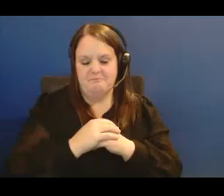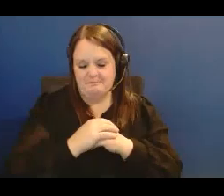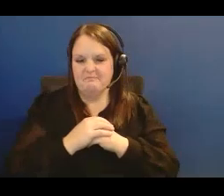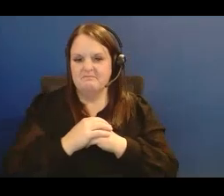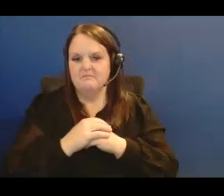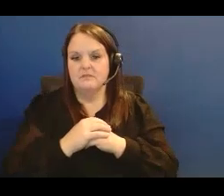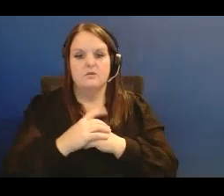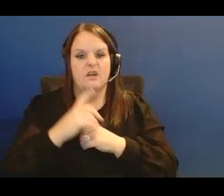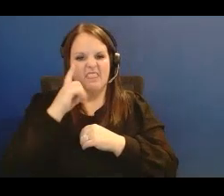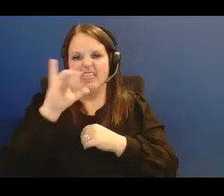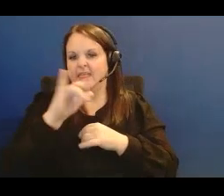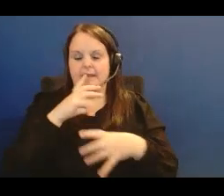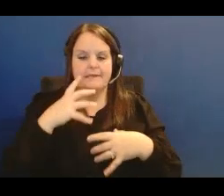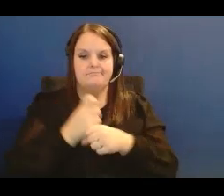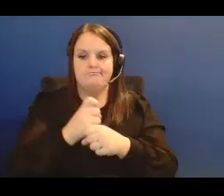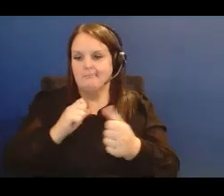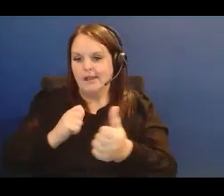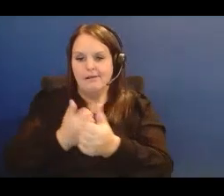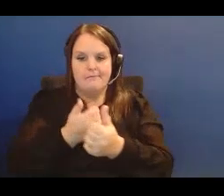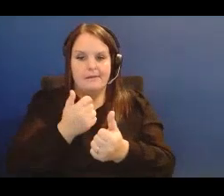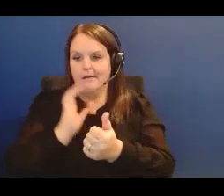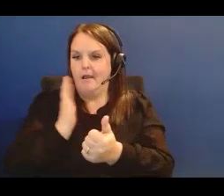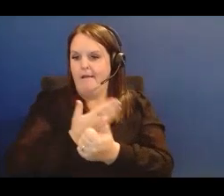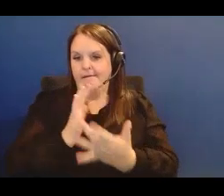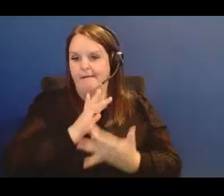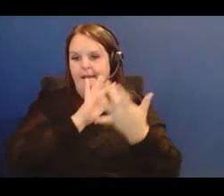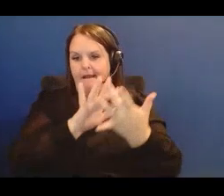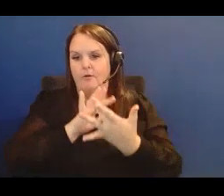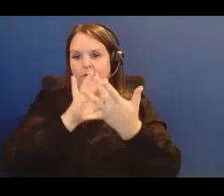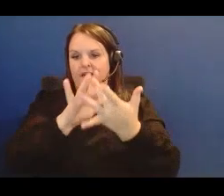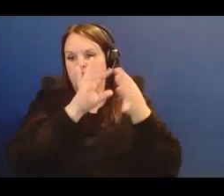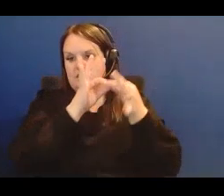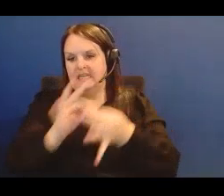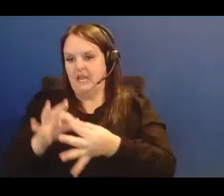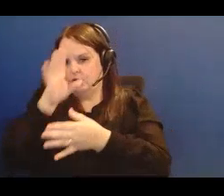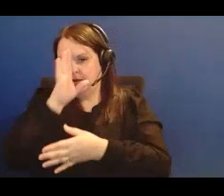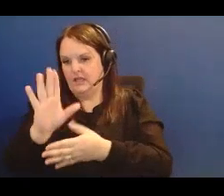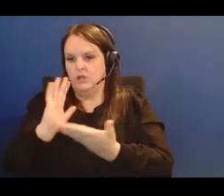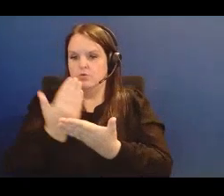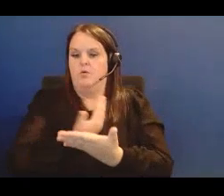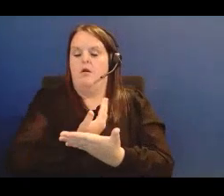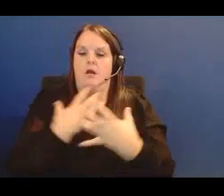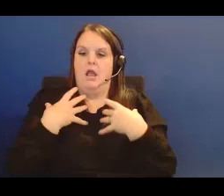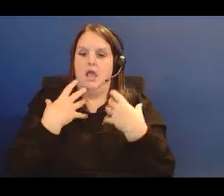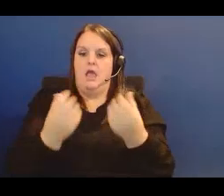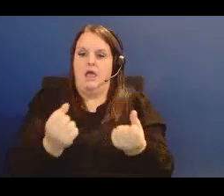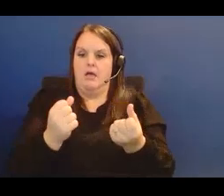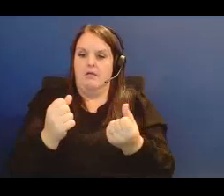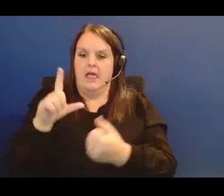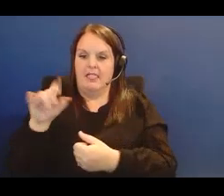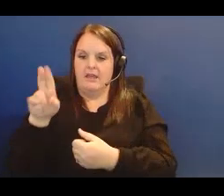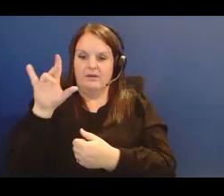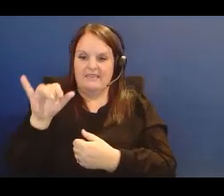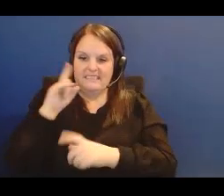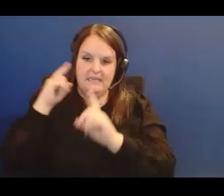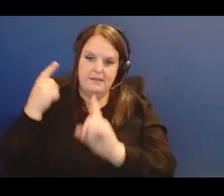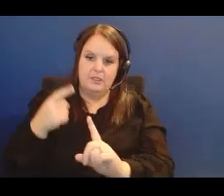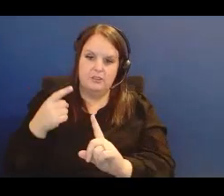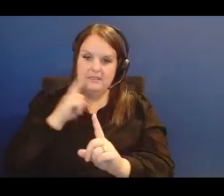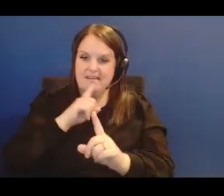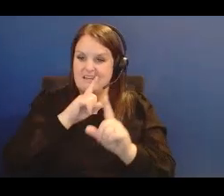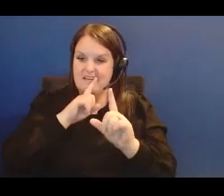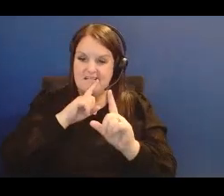is just an update on our outreach, which does tie directly to our health literacy commission or mission. I can